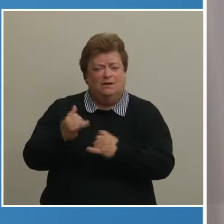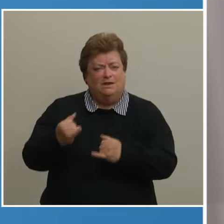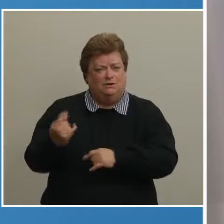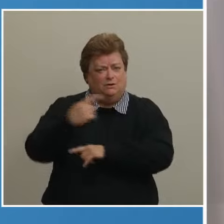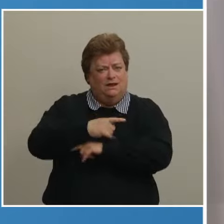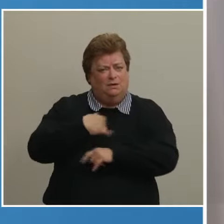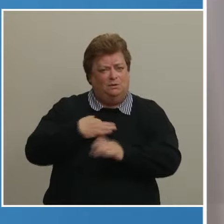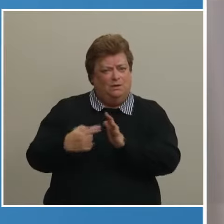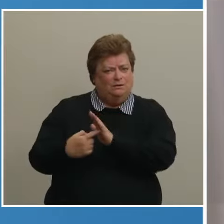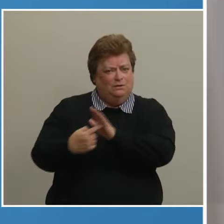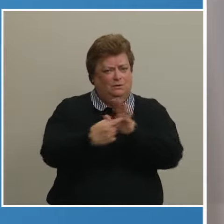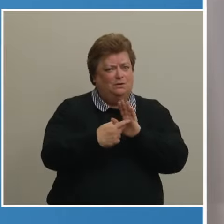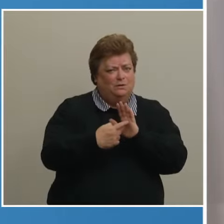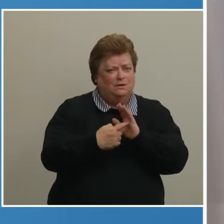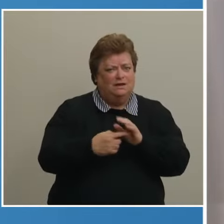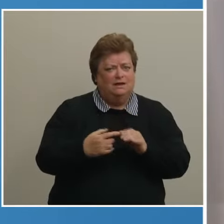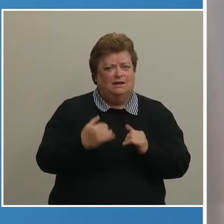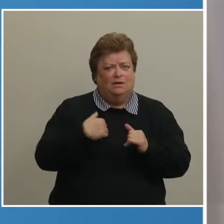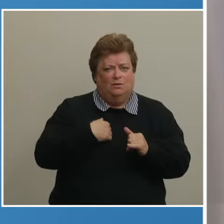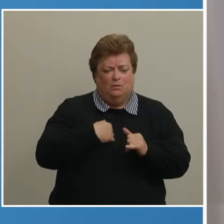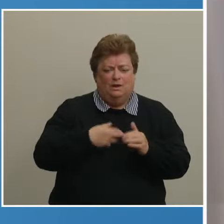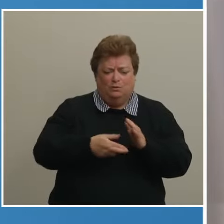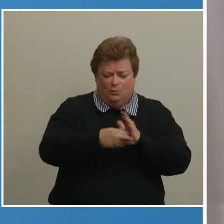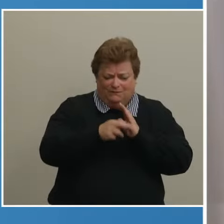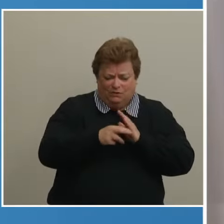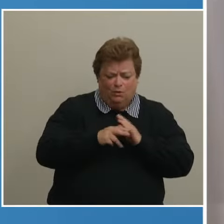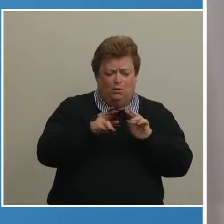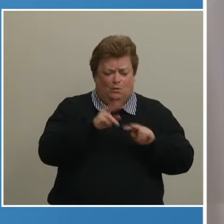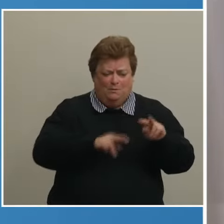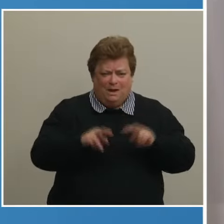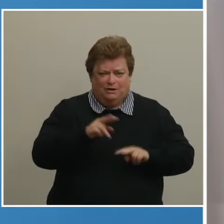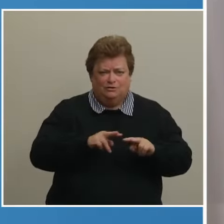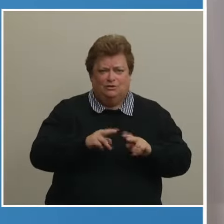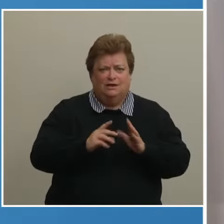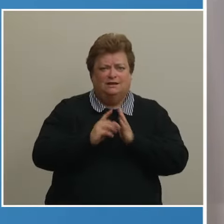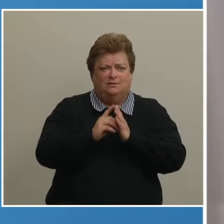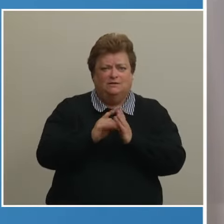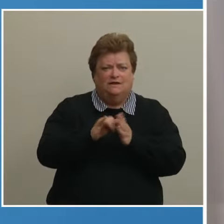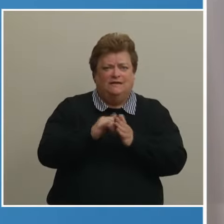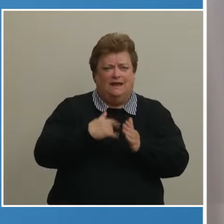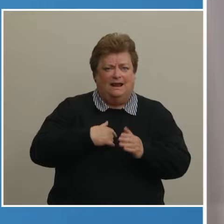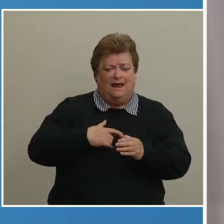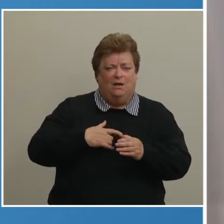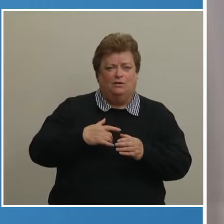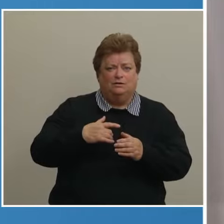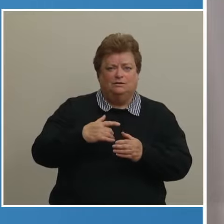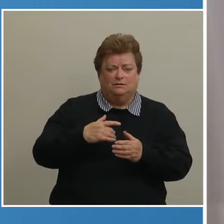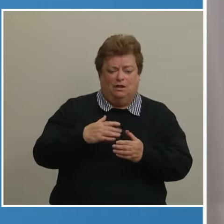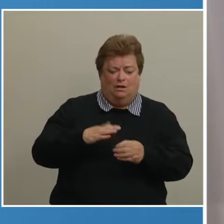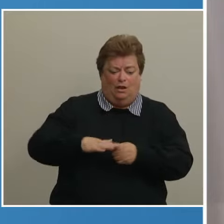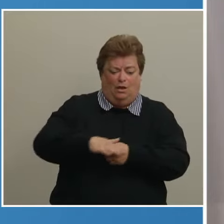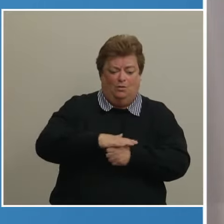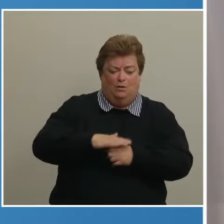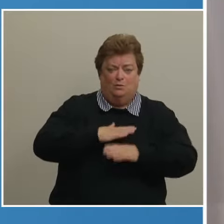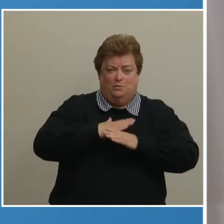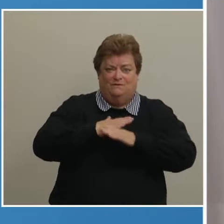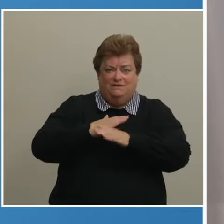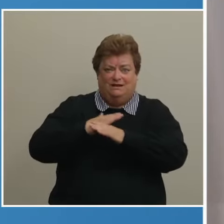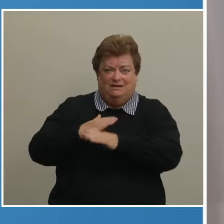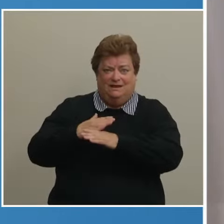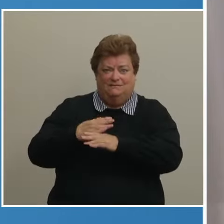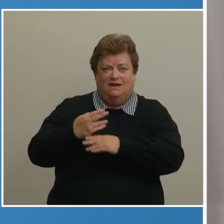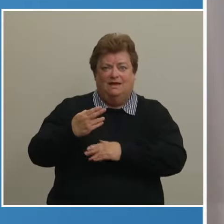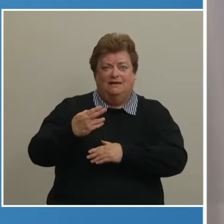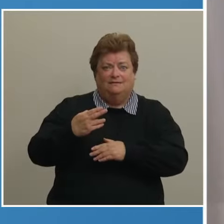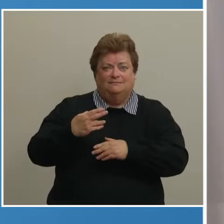that data we continually review and monitor demonstrates that our local preventative health measures and collective efforts